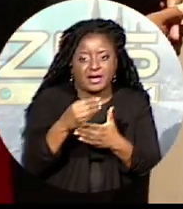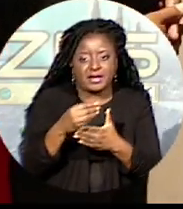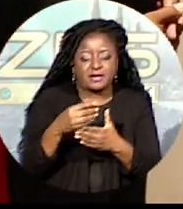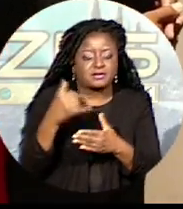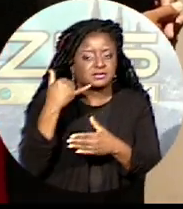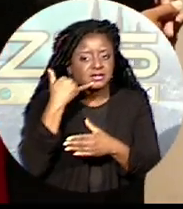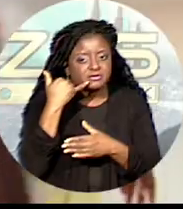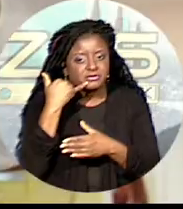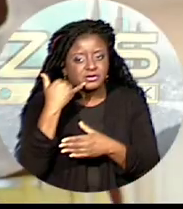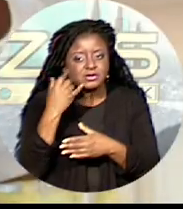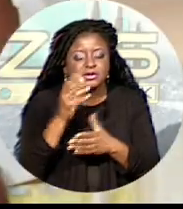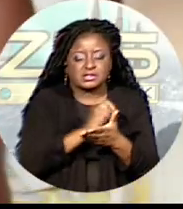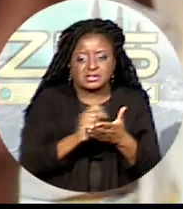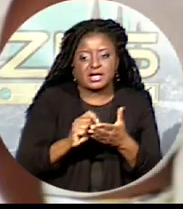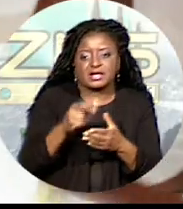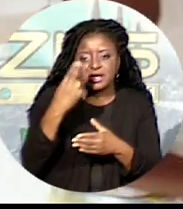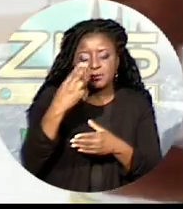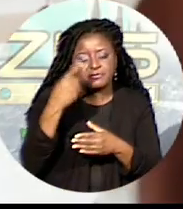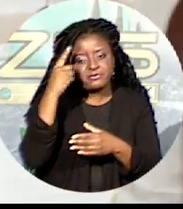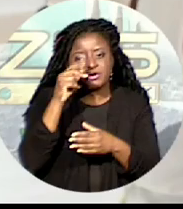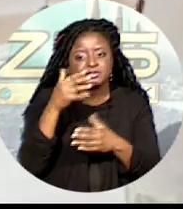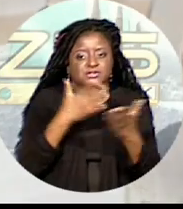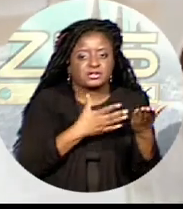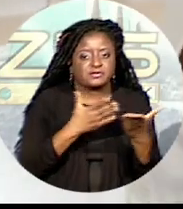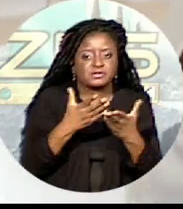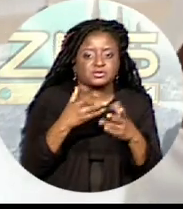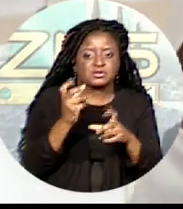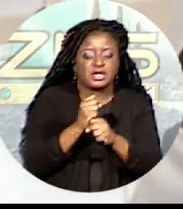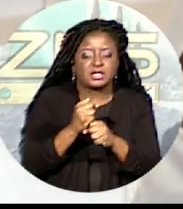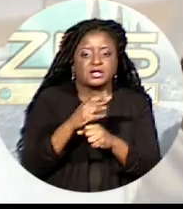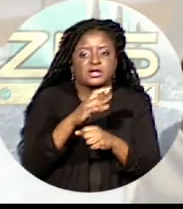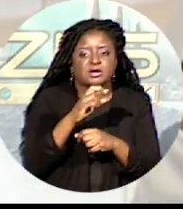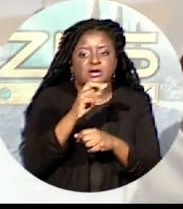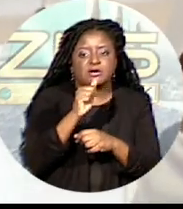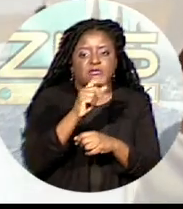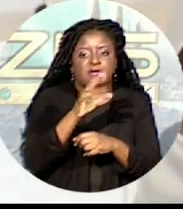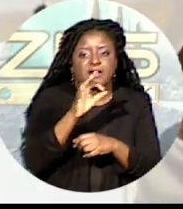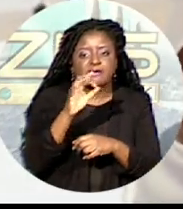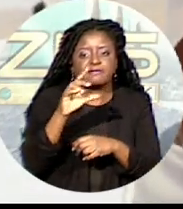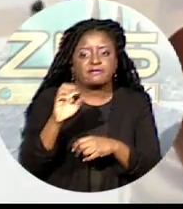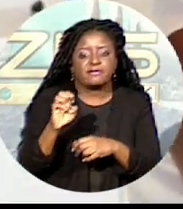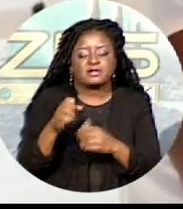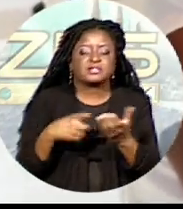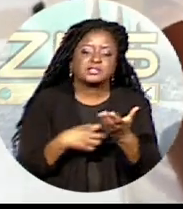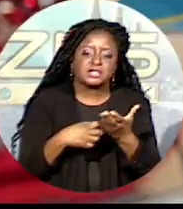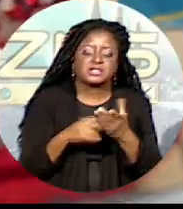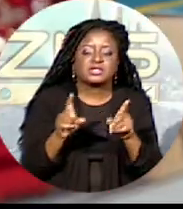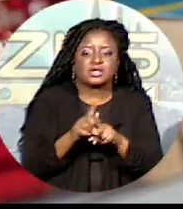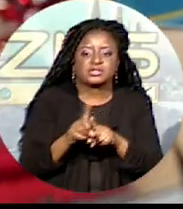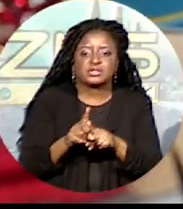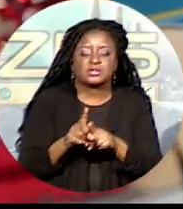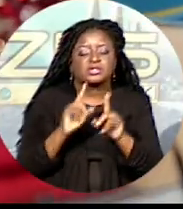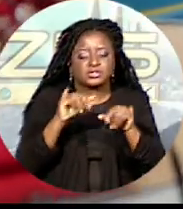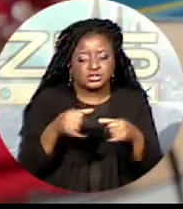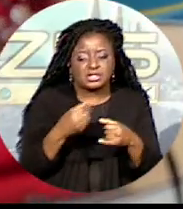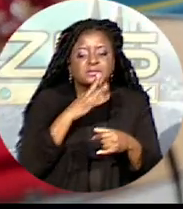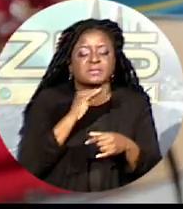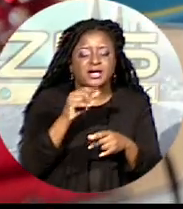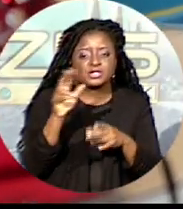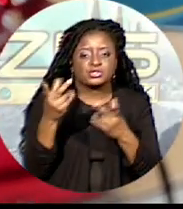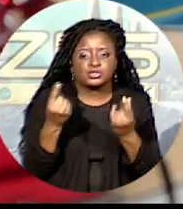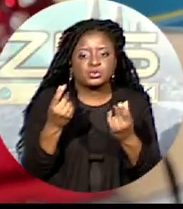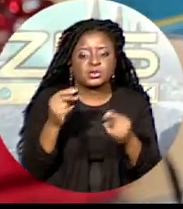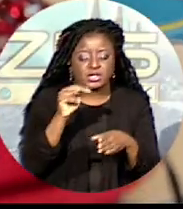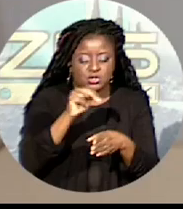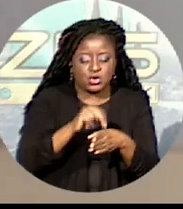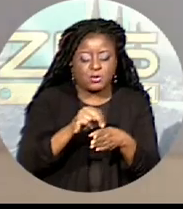a raffle ticket as well. So lots of ways to get raffle tickets just by doing normal business with BTC. Even if you weren't lucky enough to